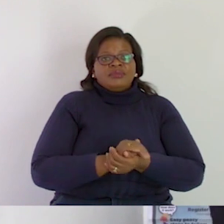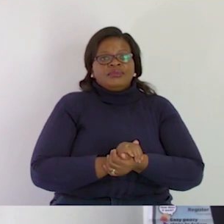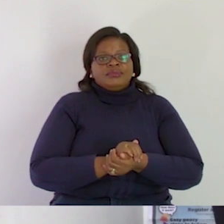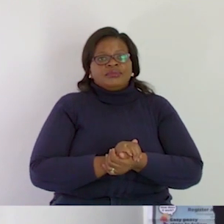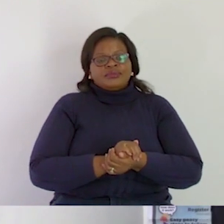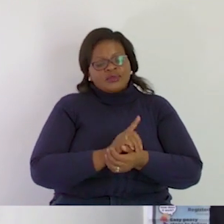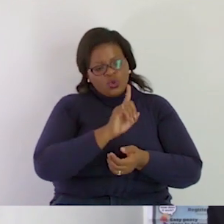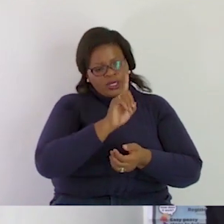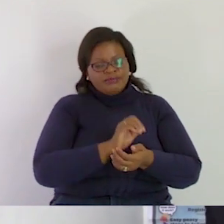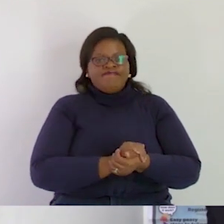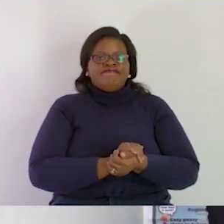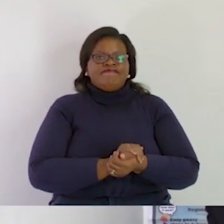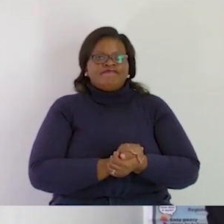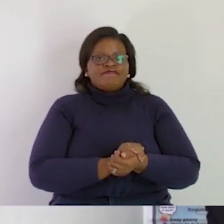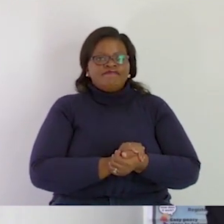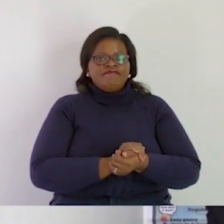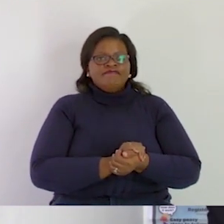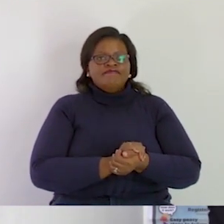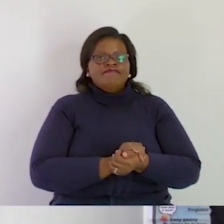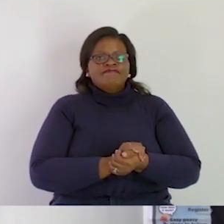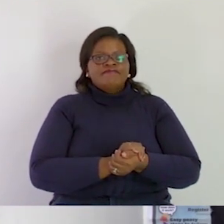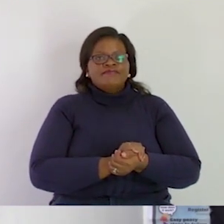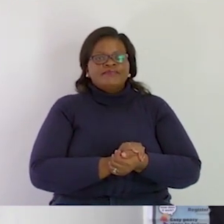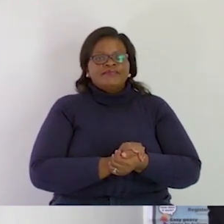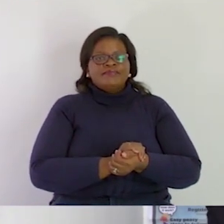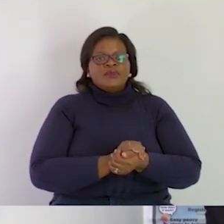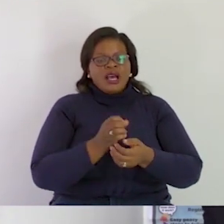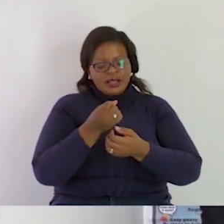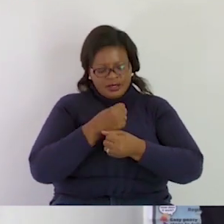one. I can decide to start here,